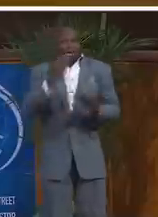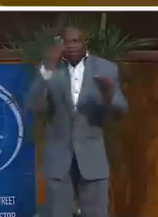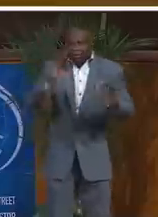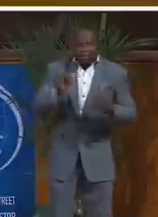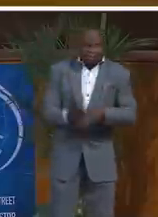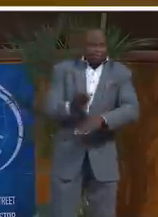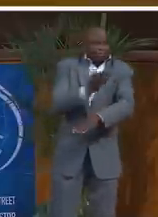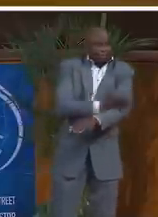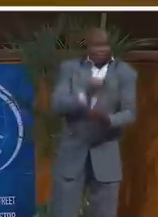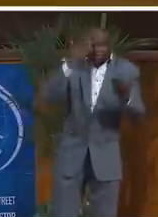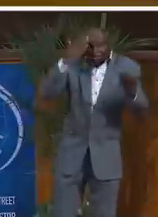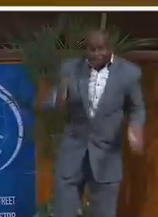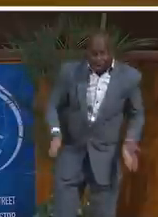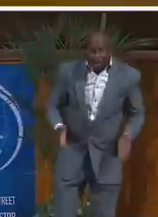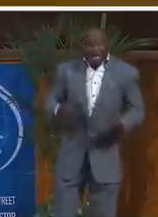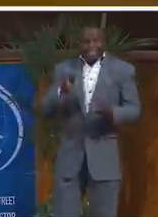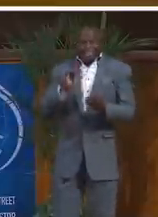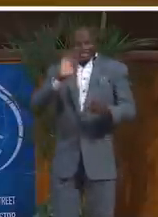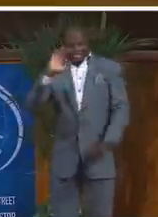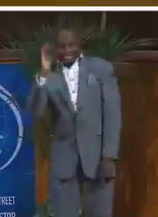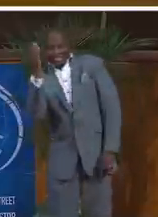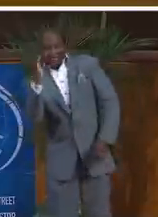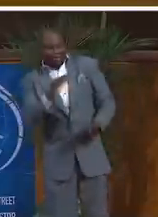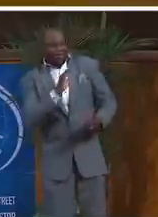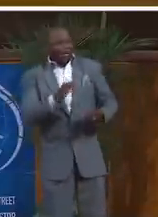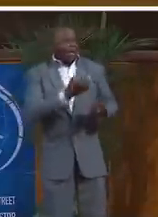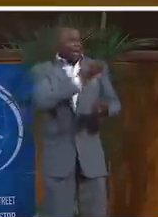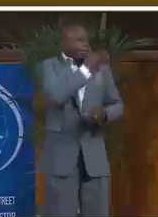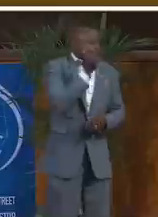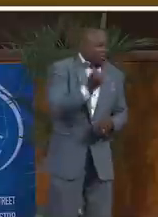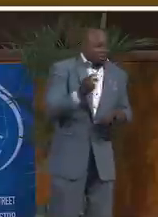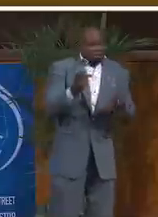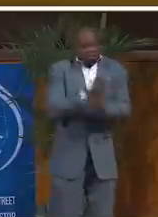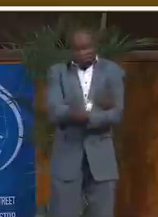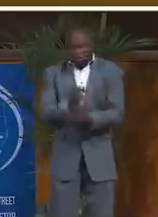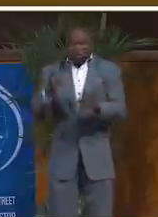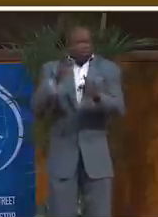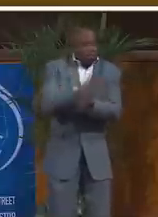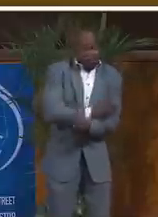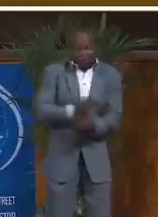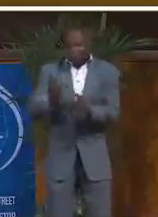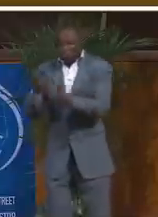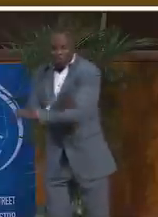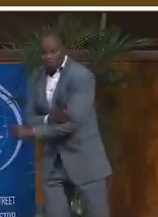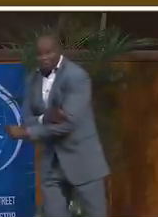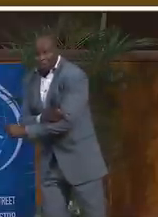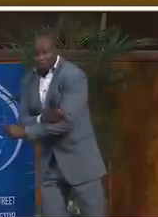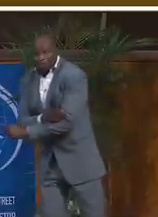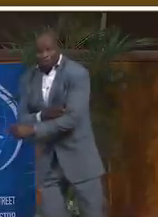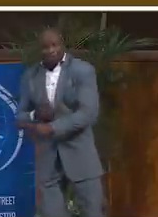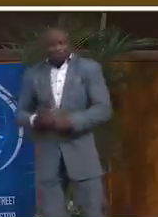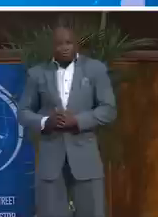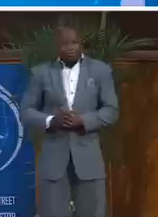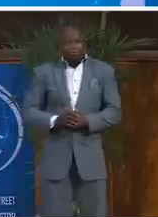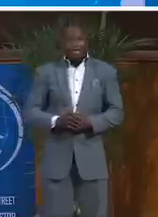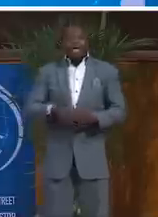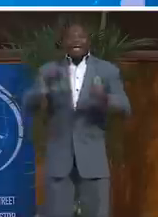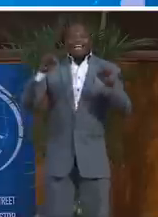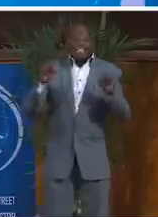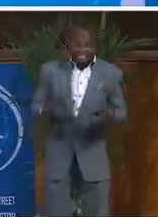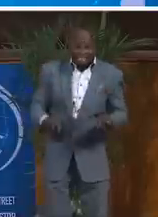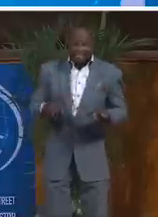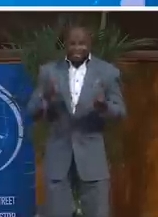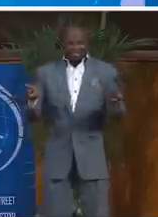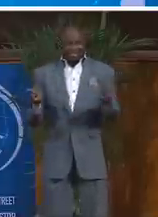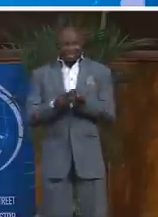get better. It looks like it goes from better to worse, to worse, to worse. And this is